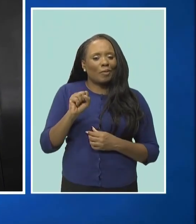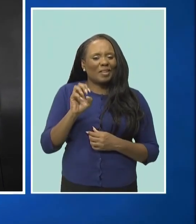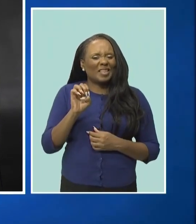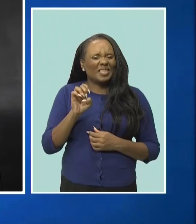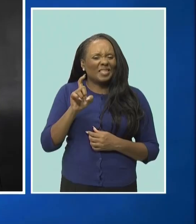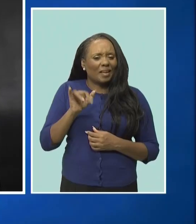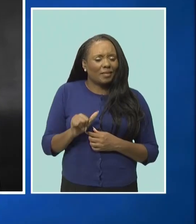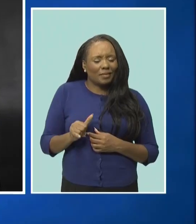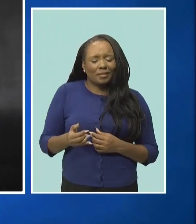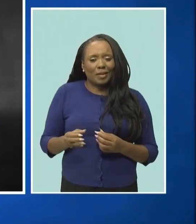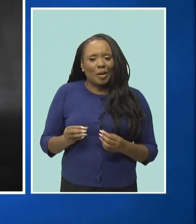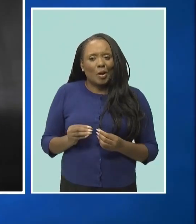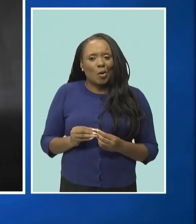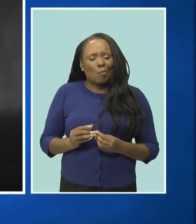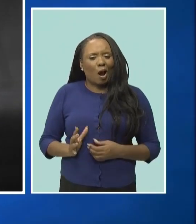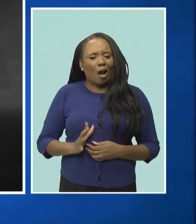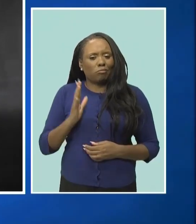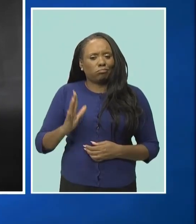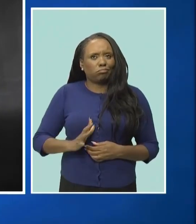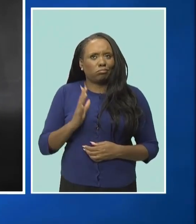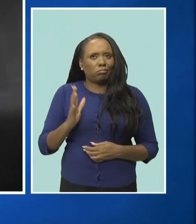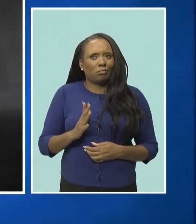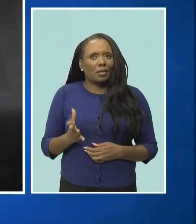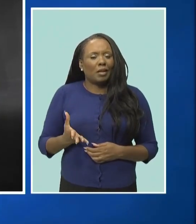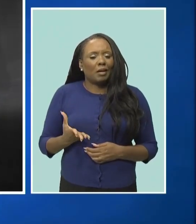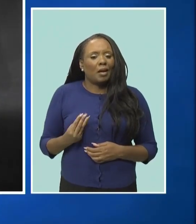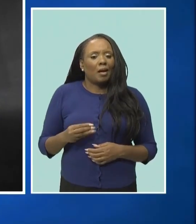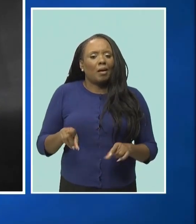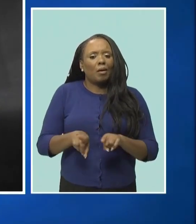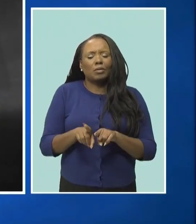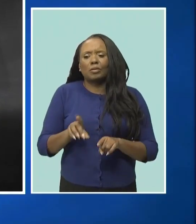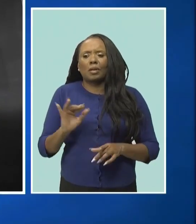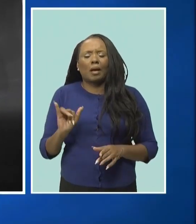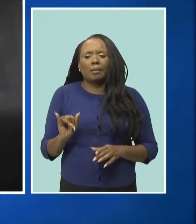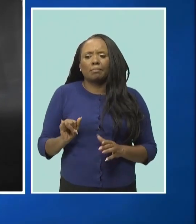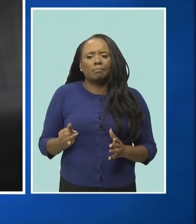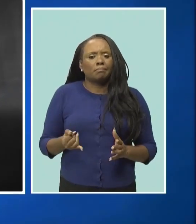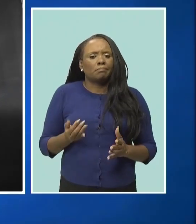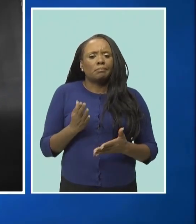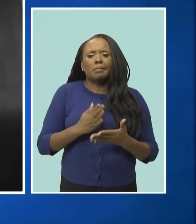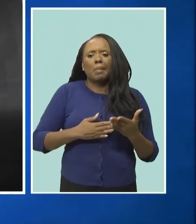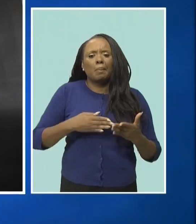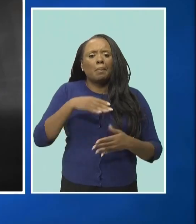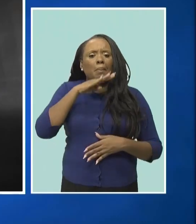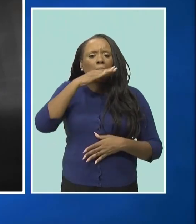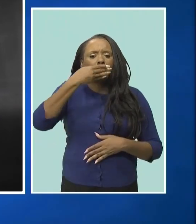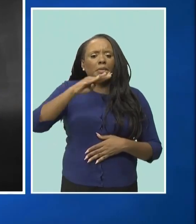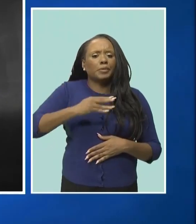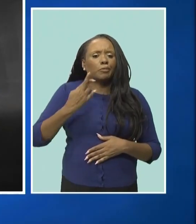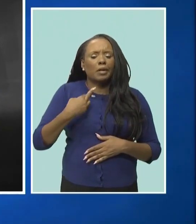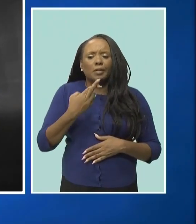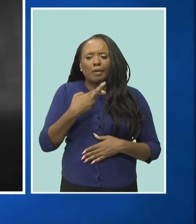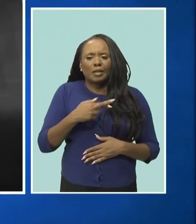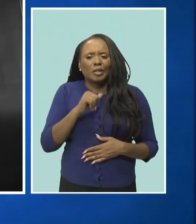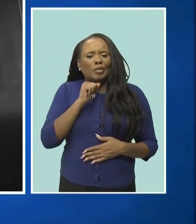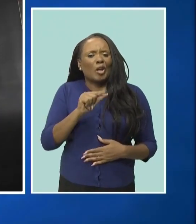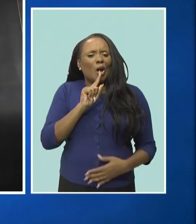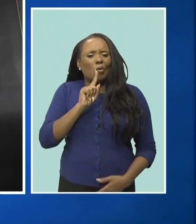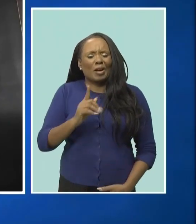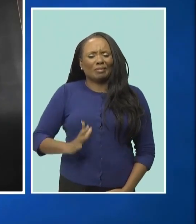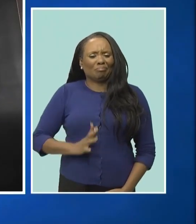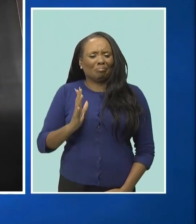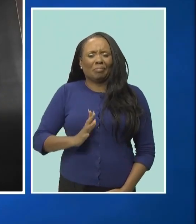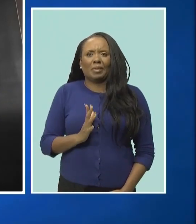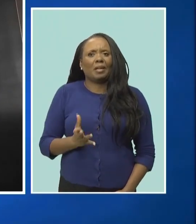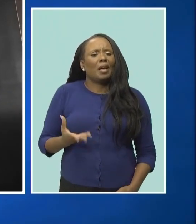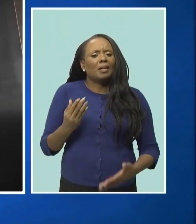but would cater for those beachfront restaurants that don't want to be too uptight, too serious, and those chefs that don't like a lot of